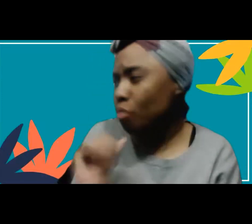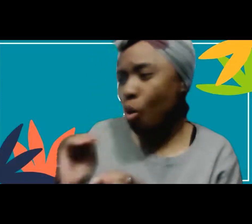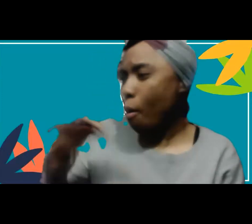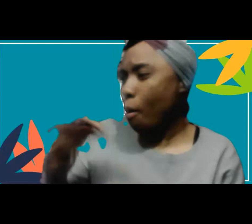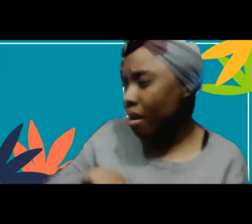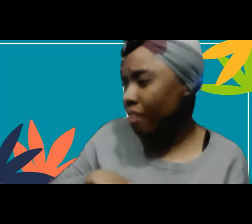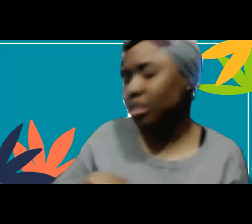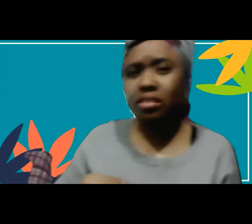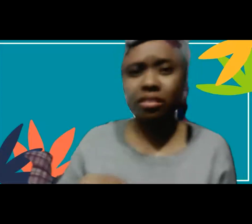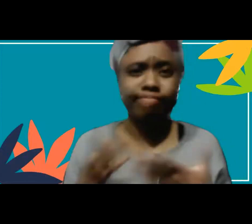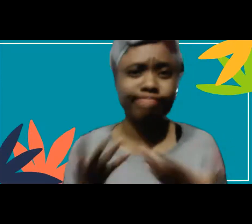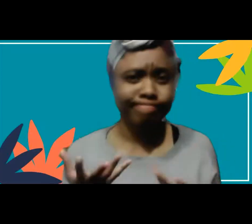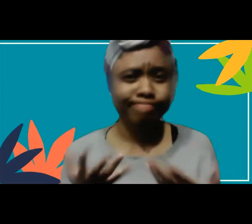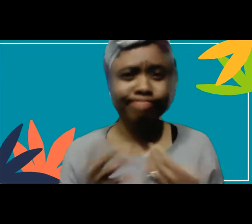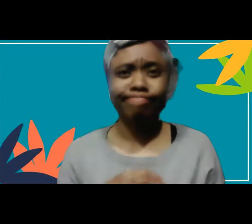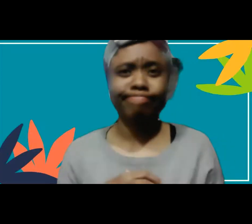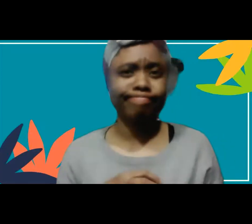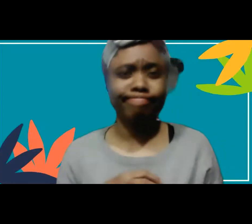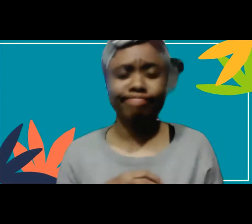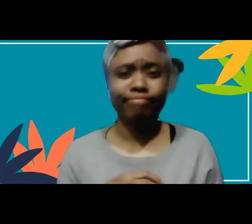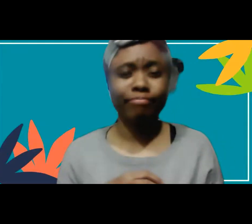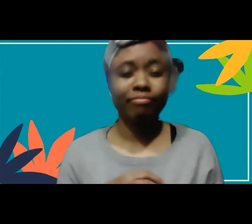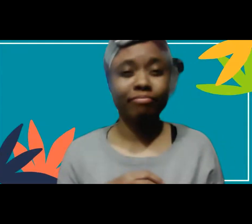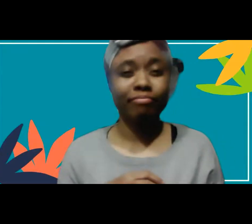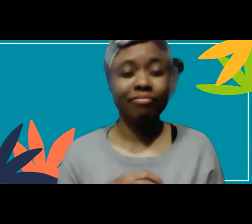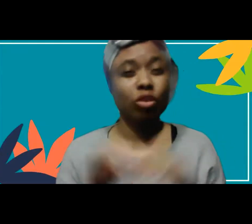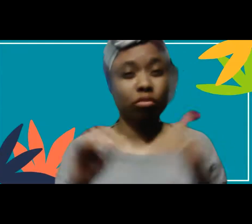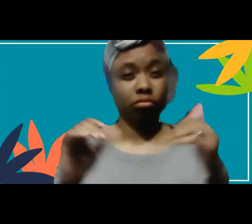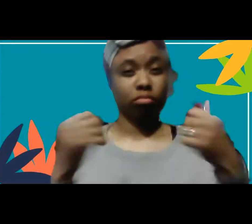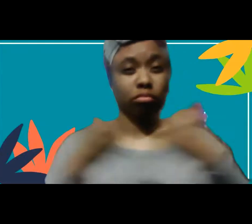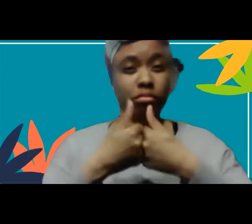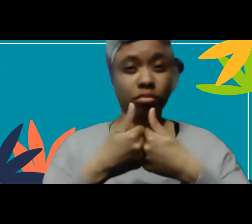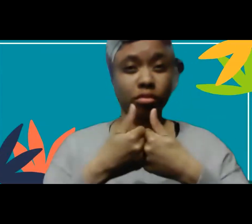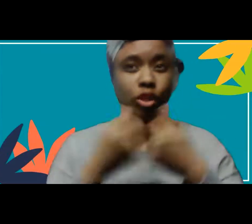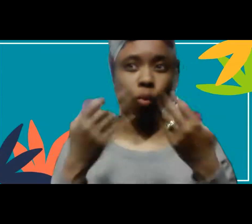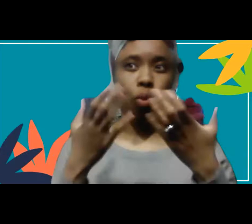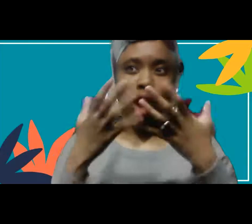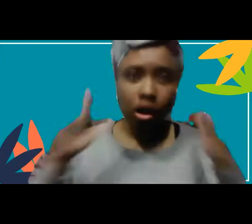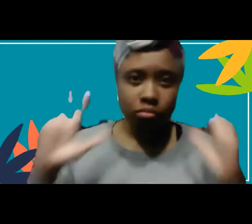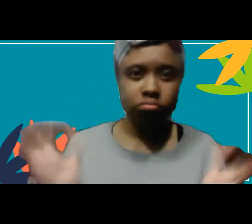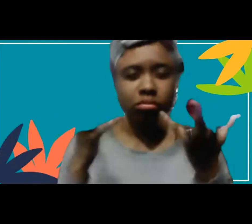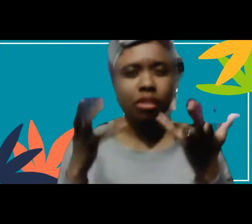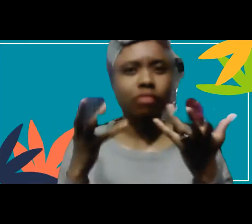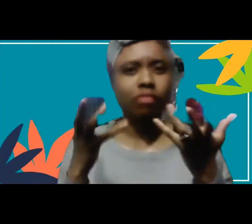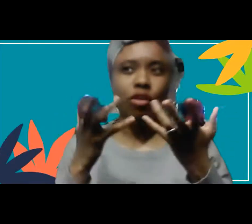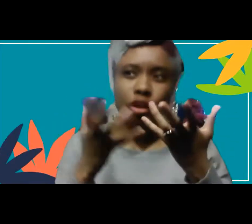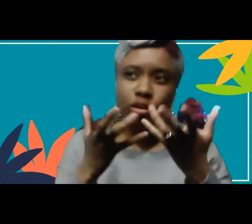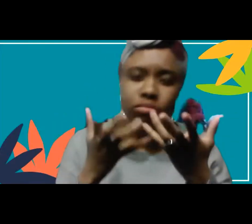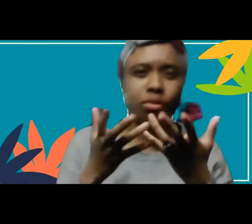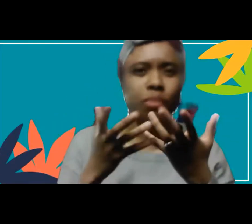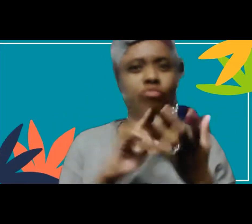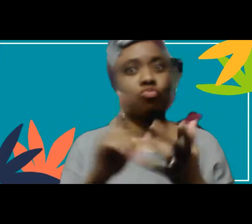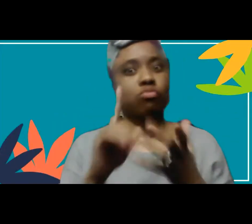up any of this. And so this is really the challenge, and we really want to lift up the real narrative of what's happening on the